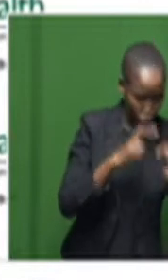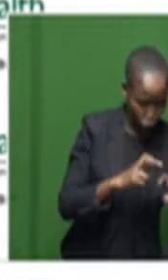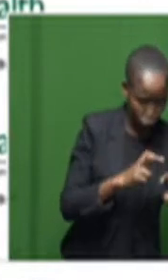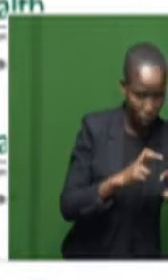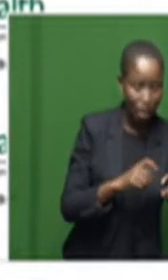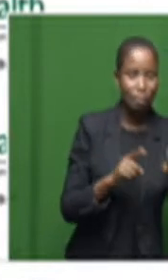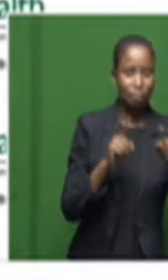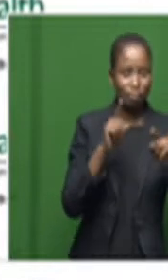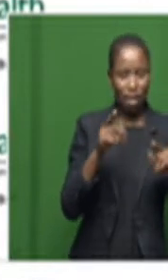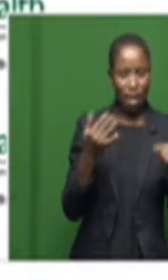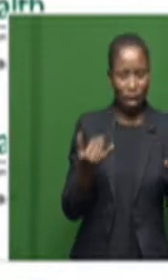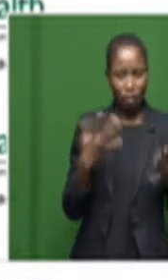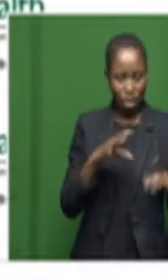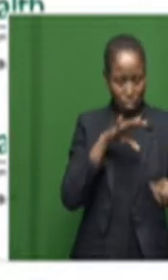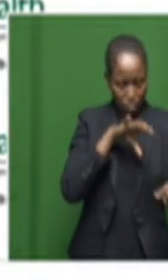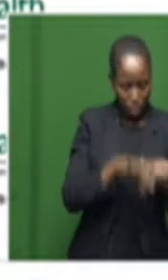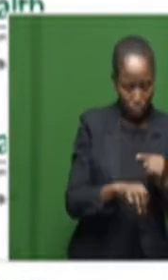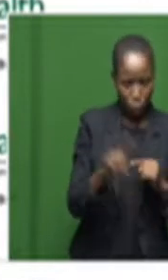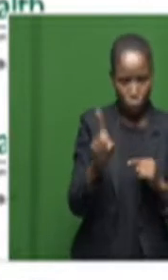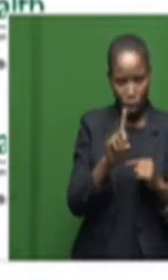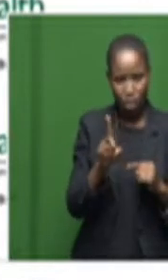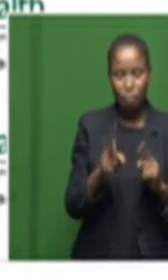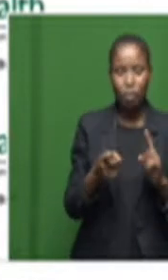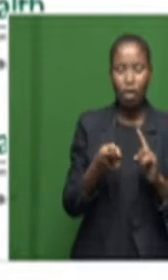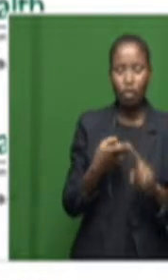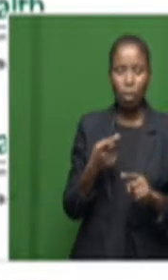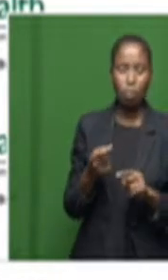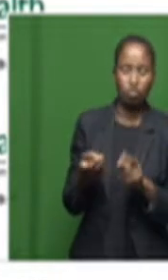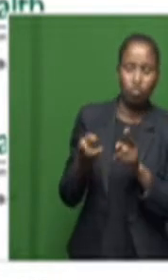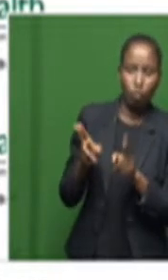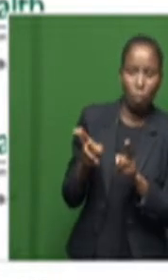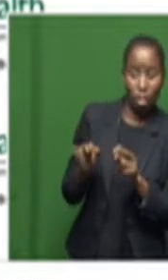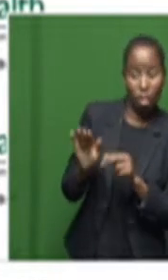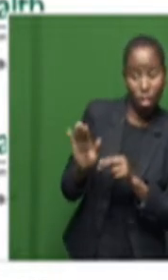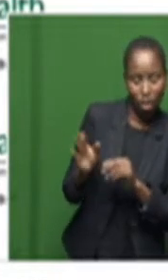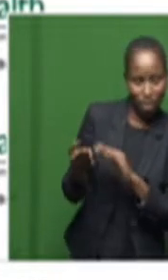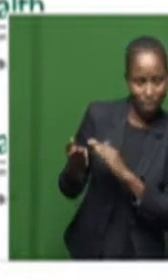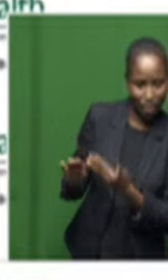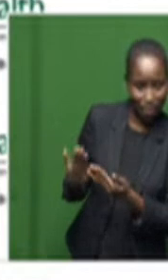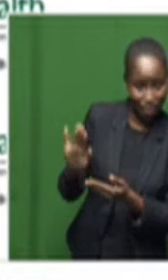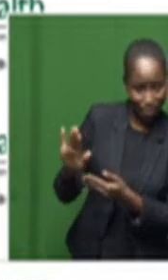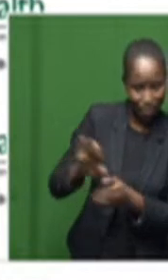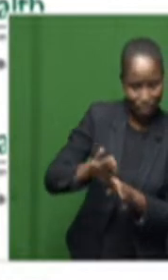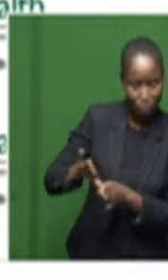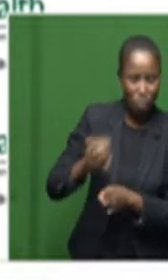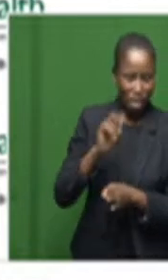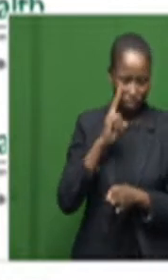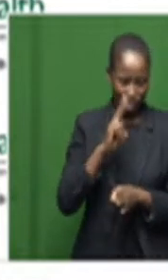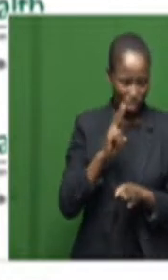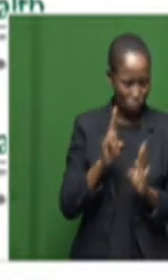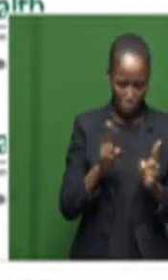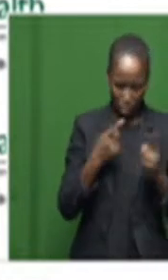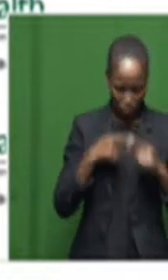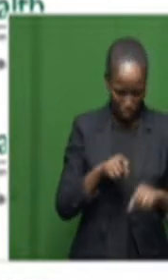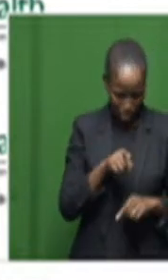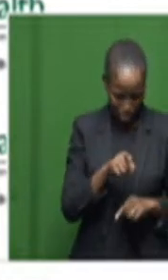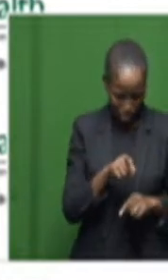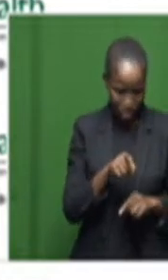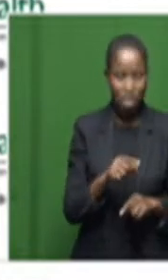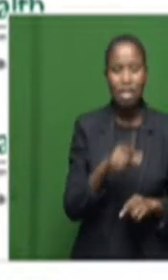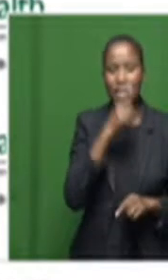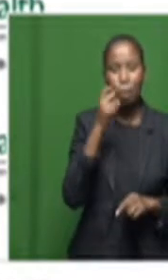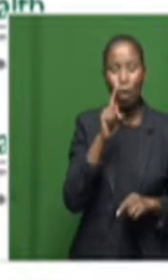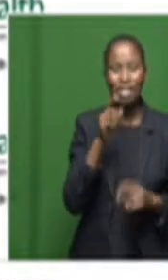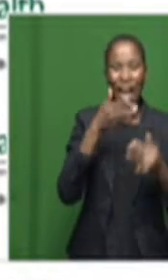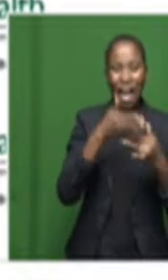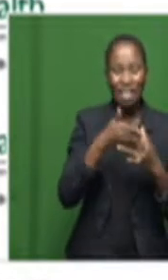something out of the normal trend. And once there's something abnormal, that's what it's called the excess